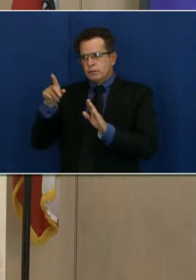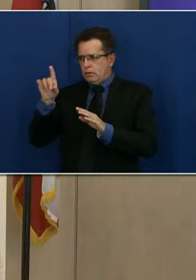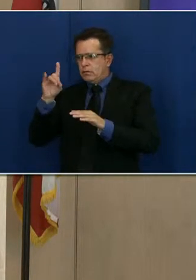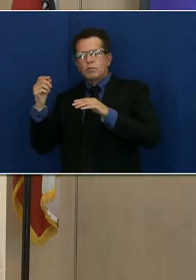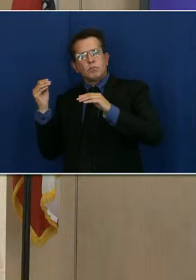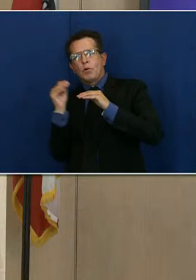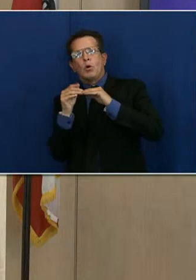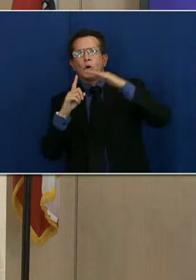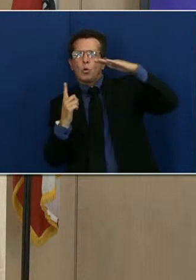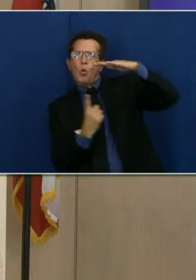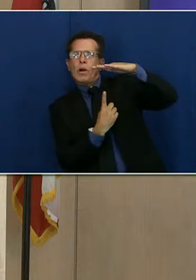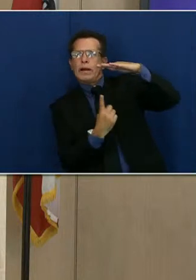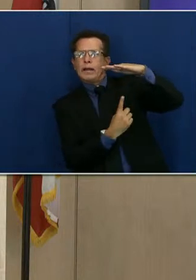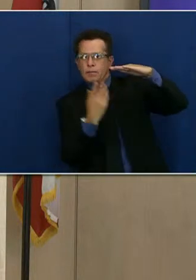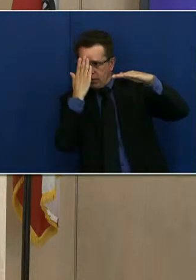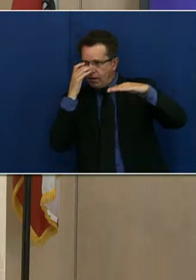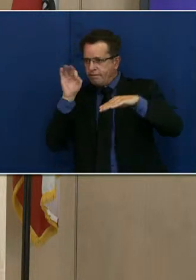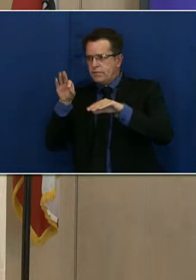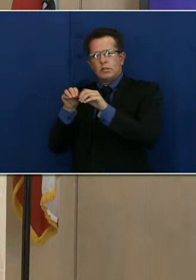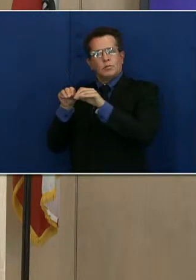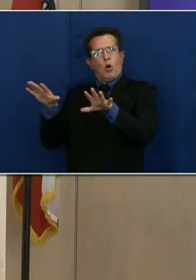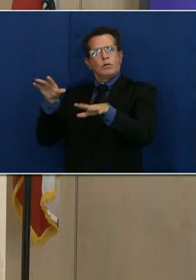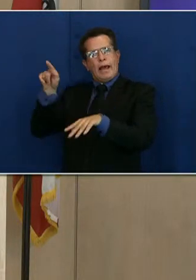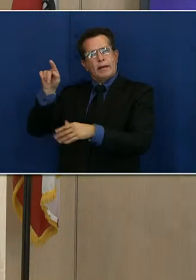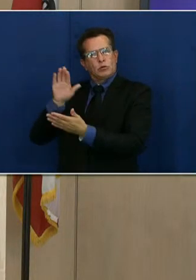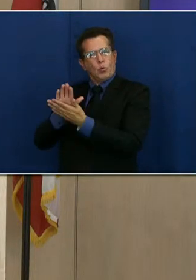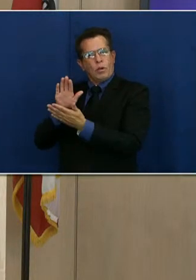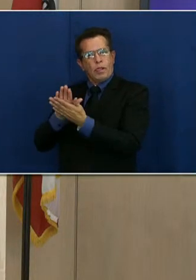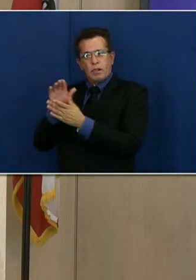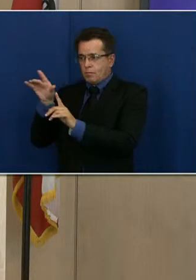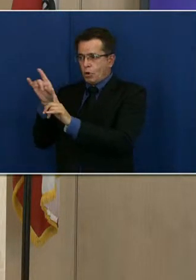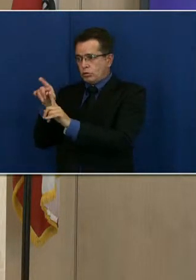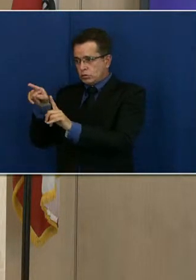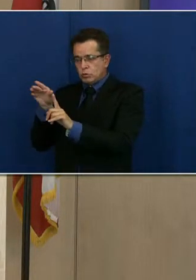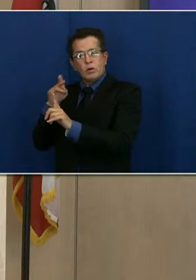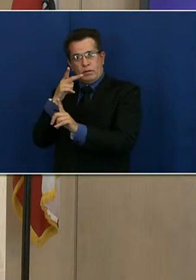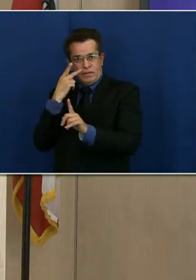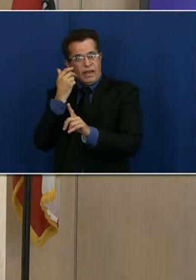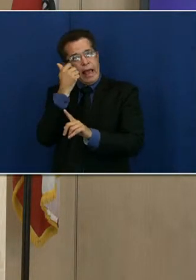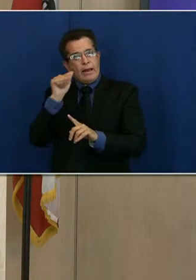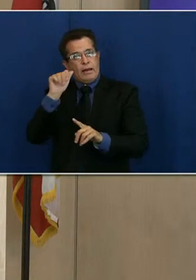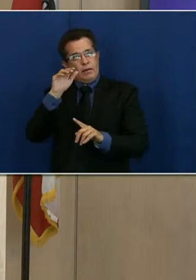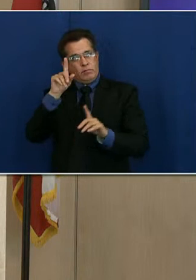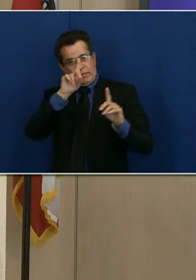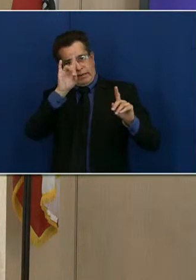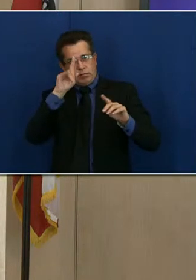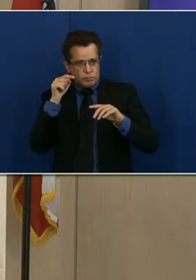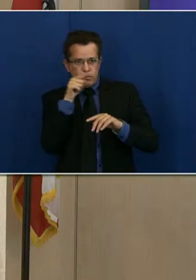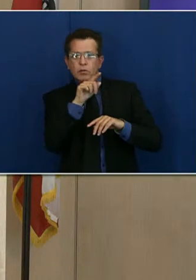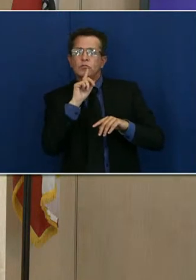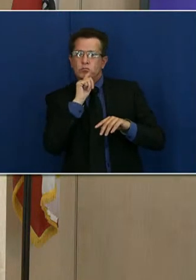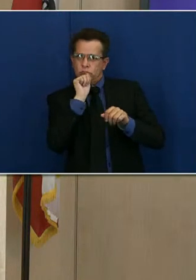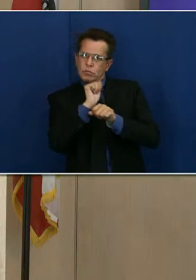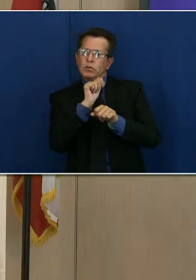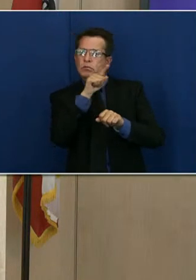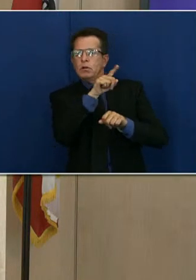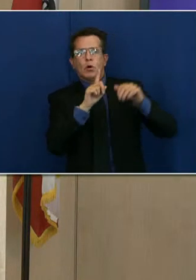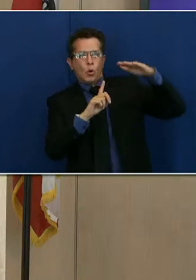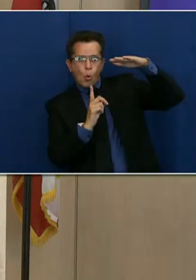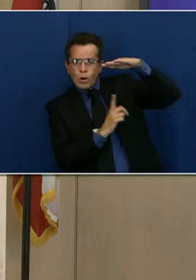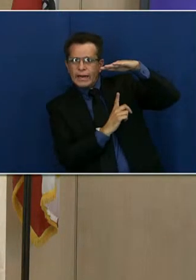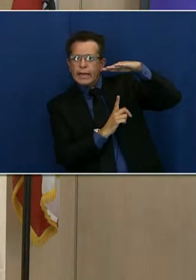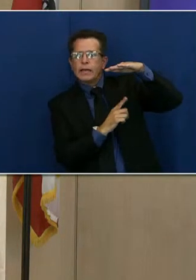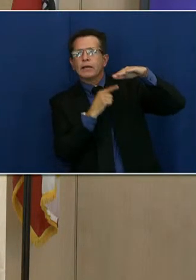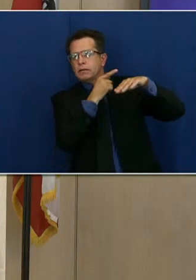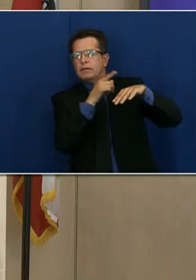exposure to somebody in a school who tested positive, have you seen any of those folks who have been quarantined so far actually test